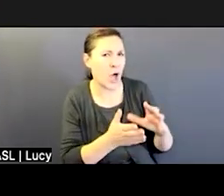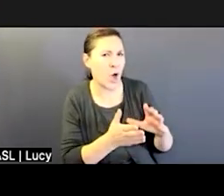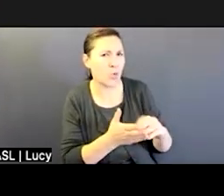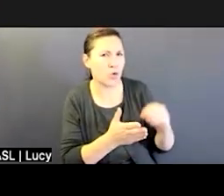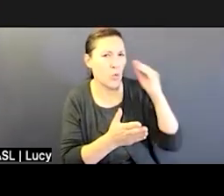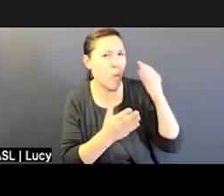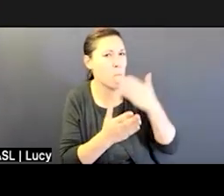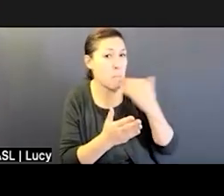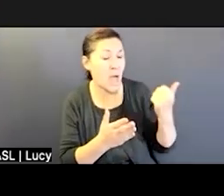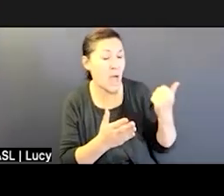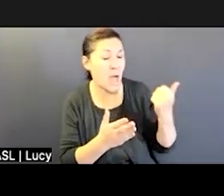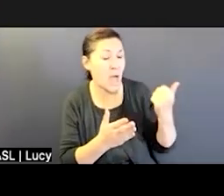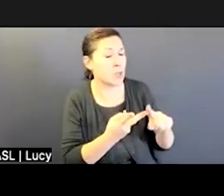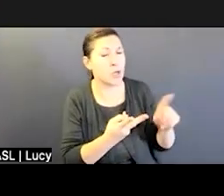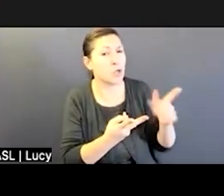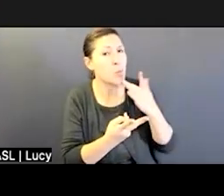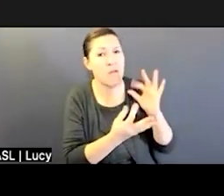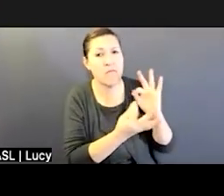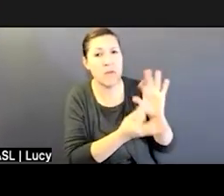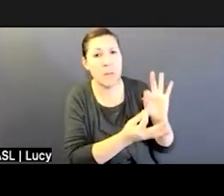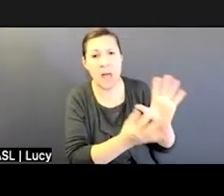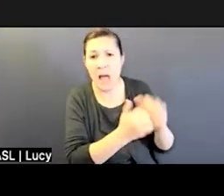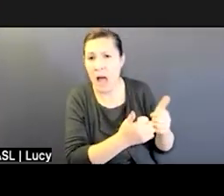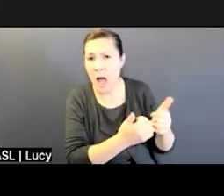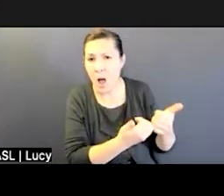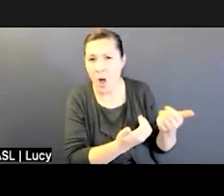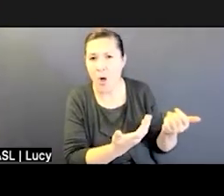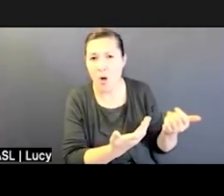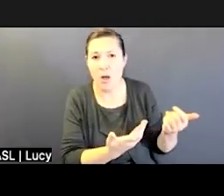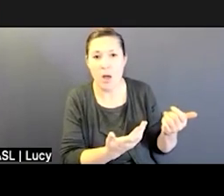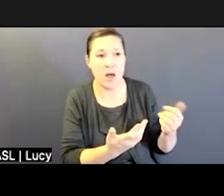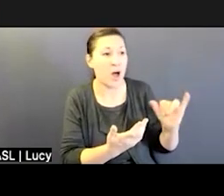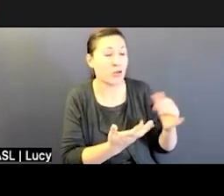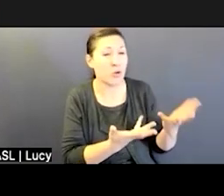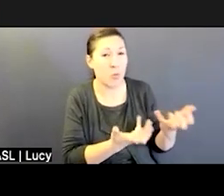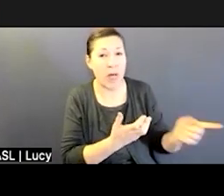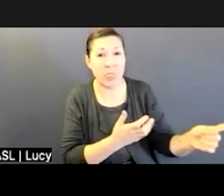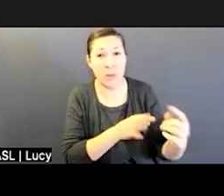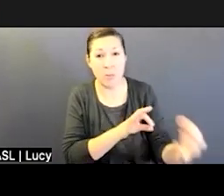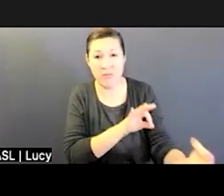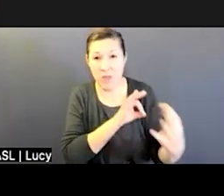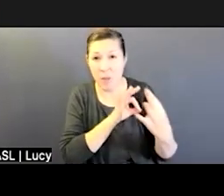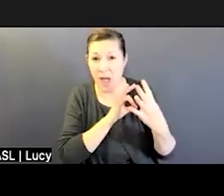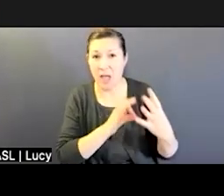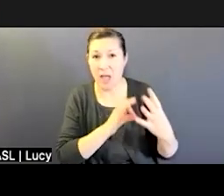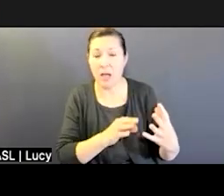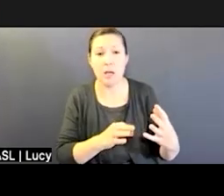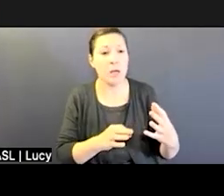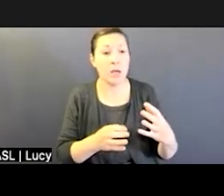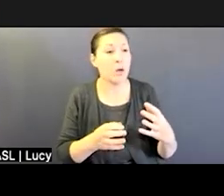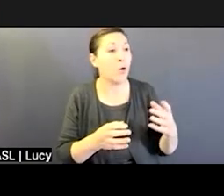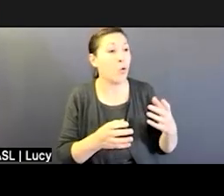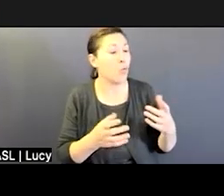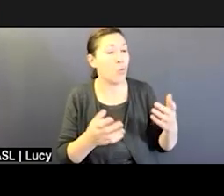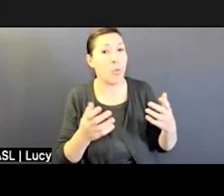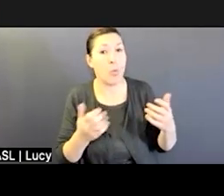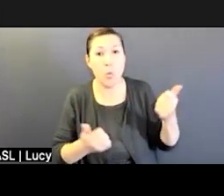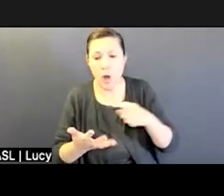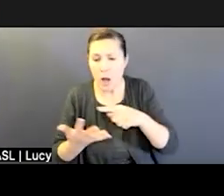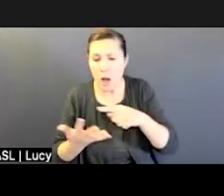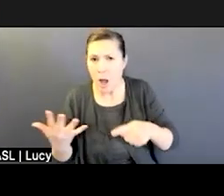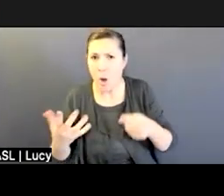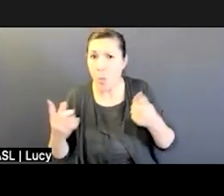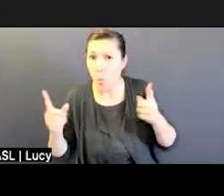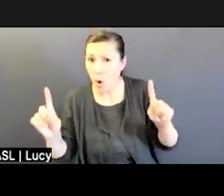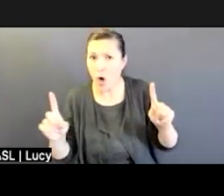give you feedback? And I ask for feedback a lot about what am I doing that's working? What can I change?